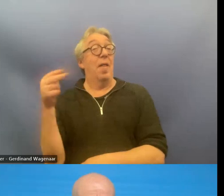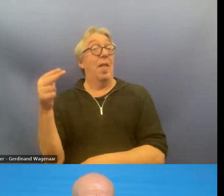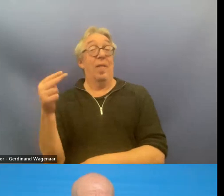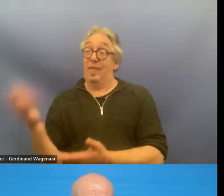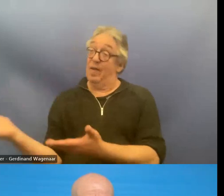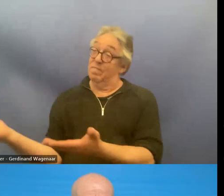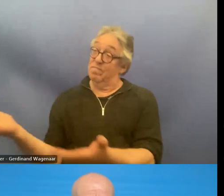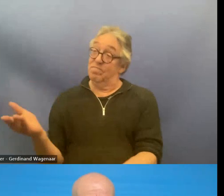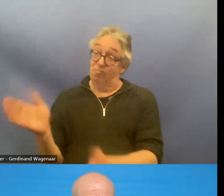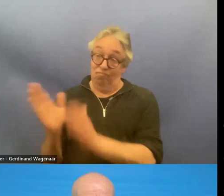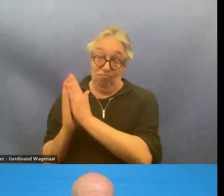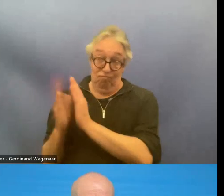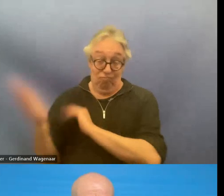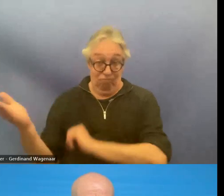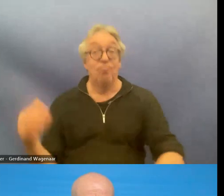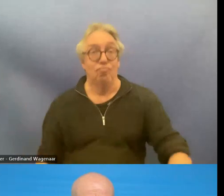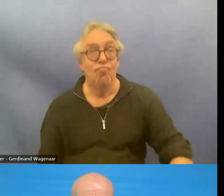Ungargasse School.